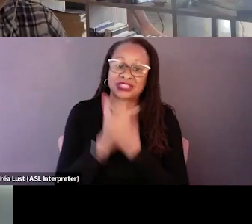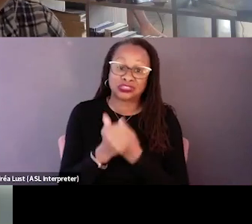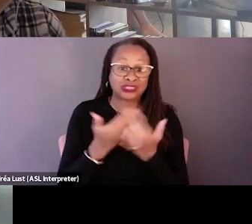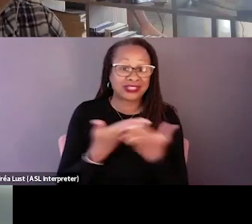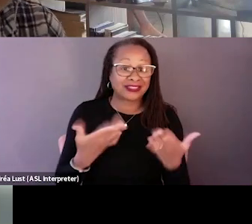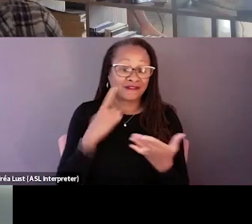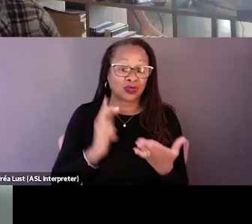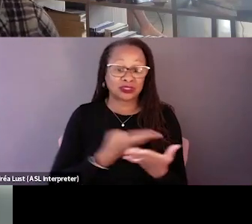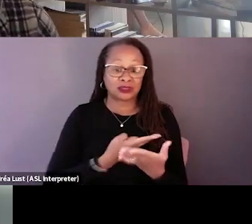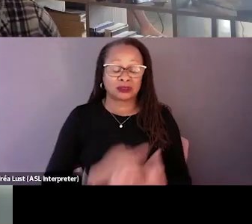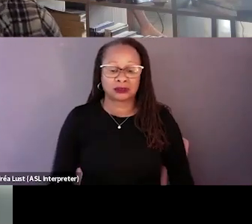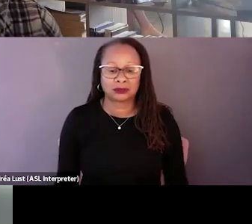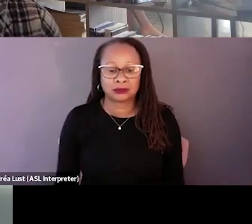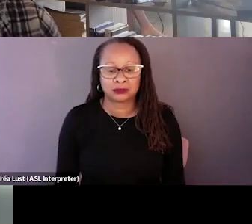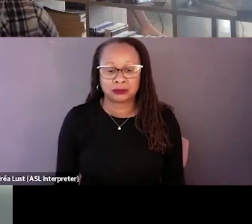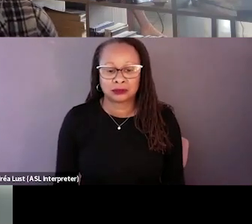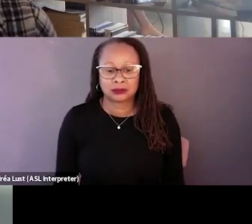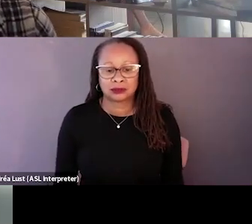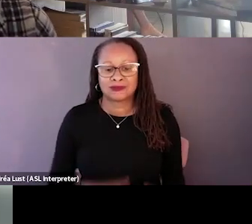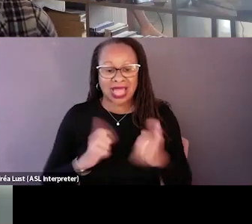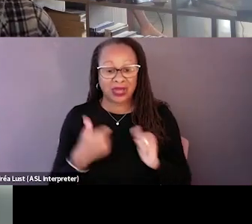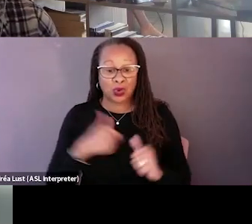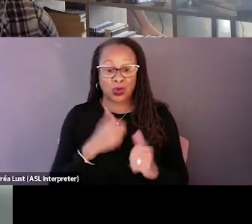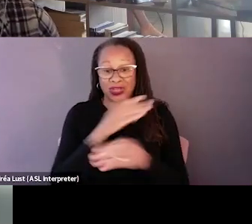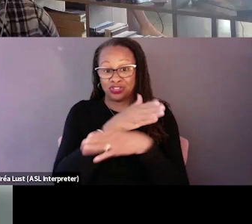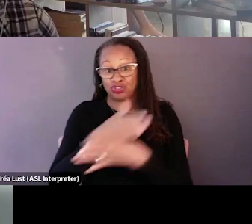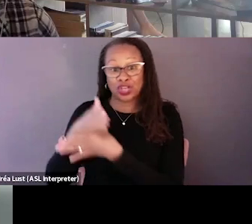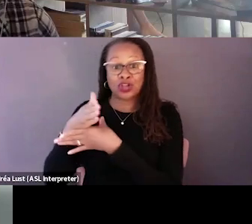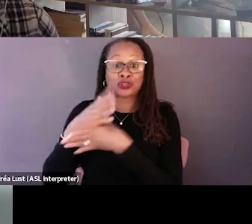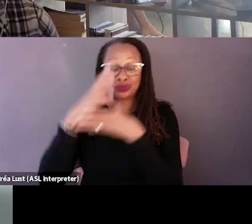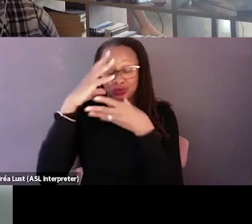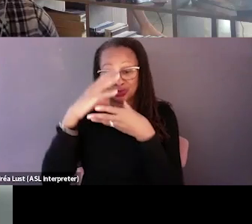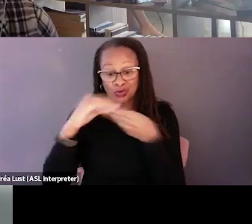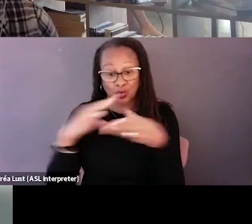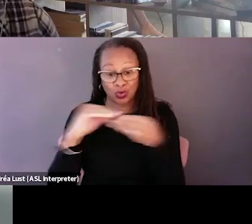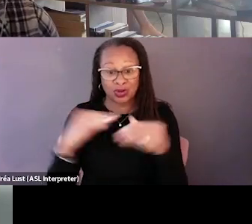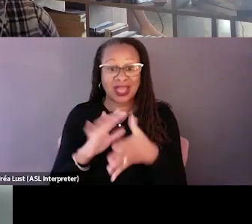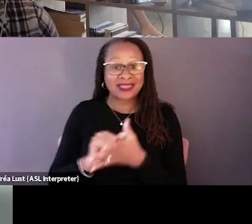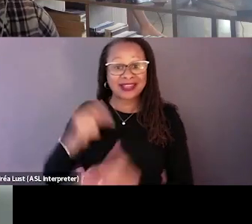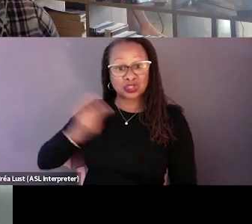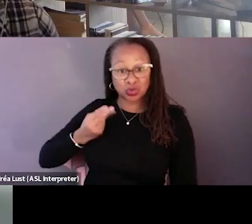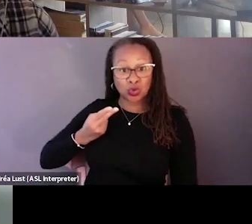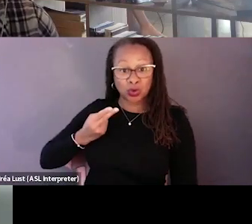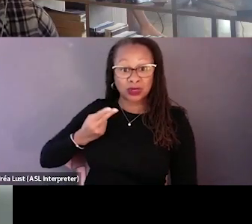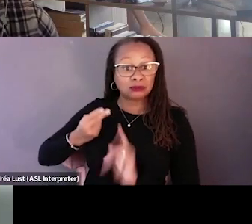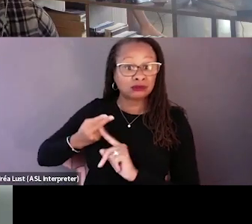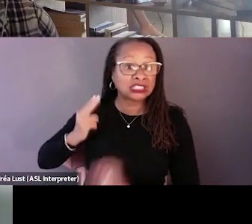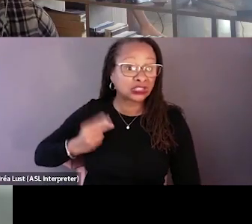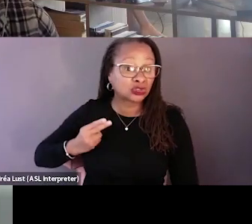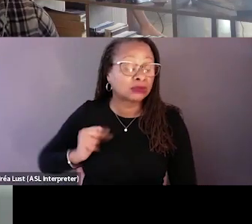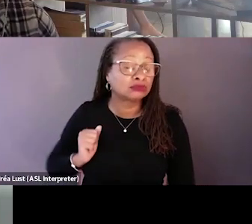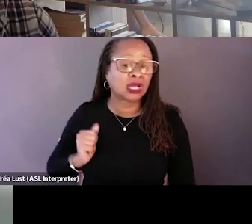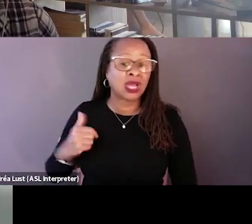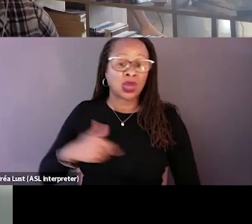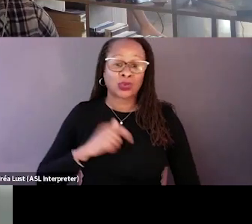us is how do we tell this story, right? Which is historical in nature. We need